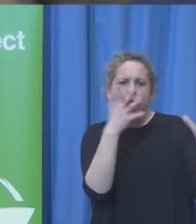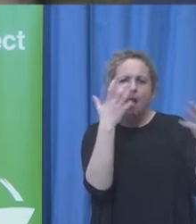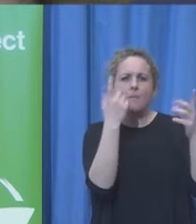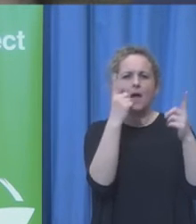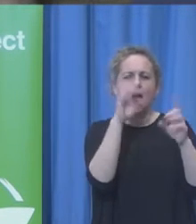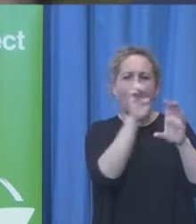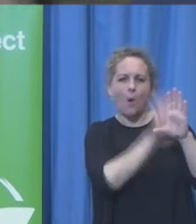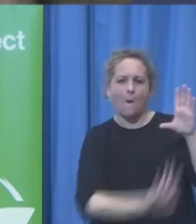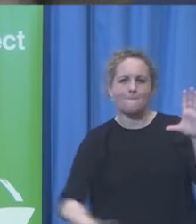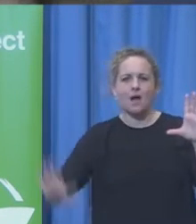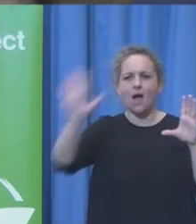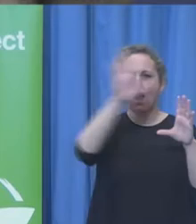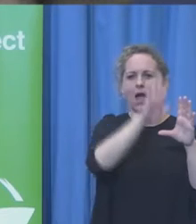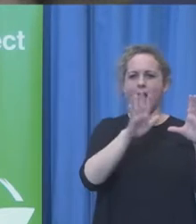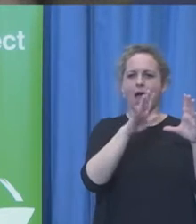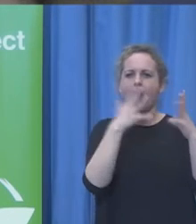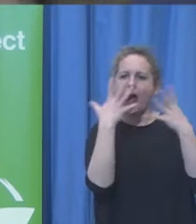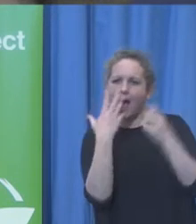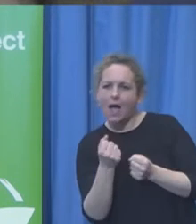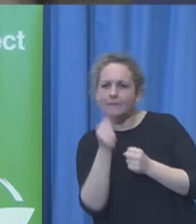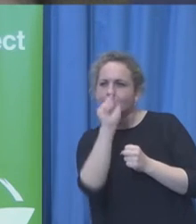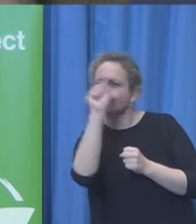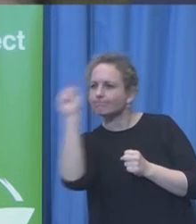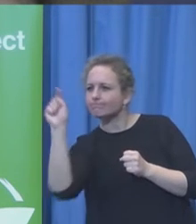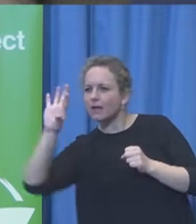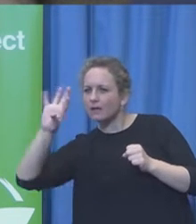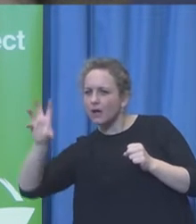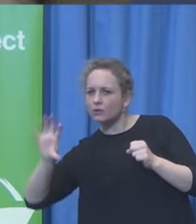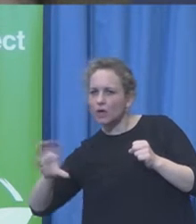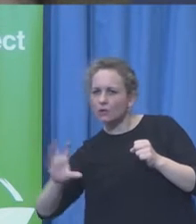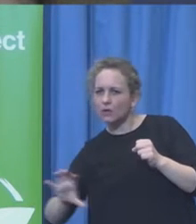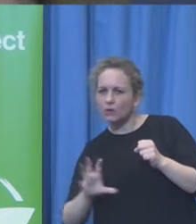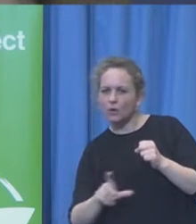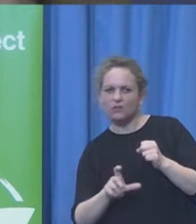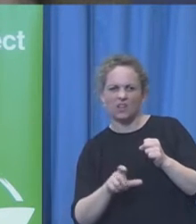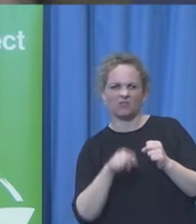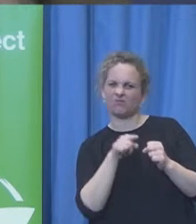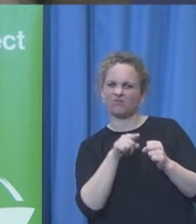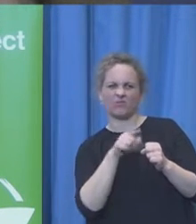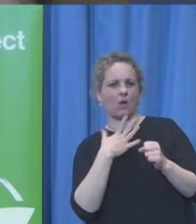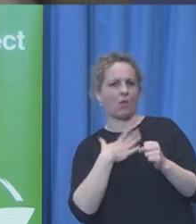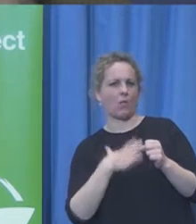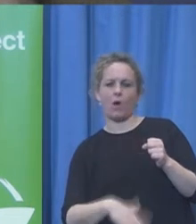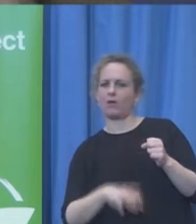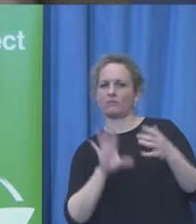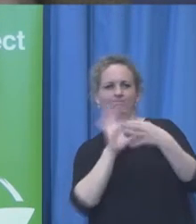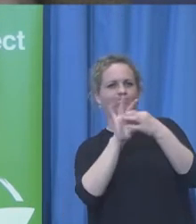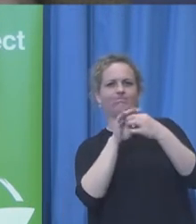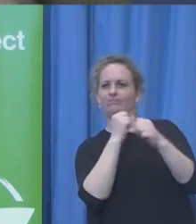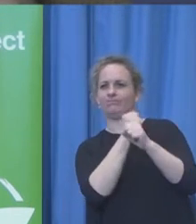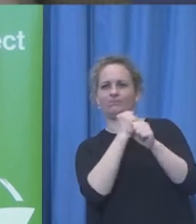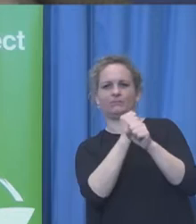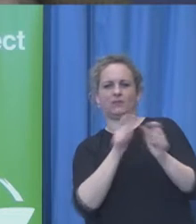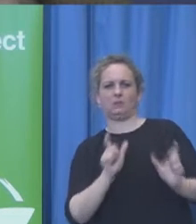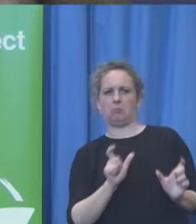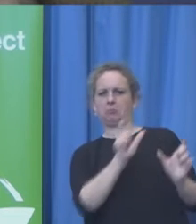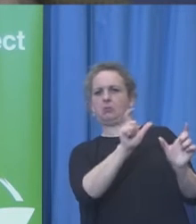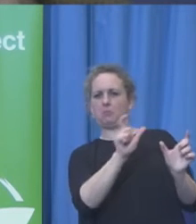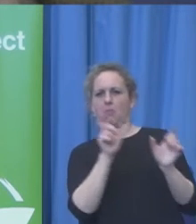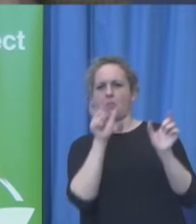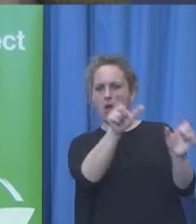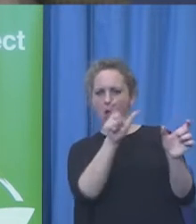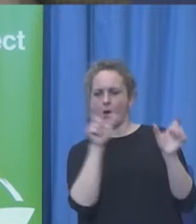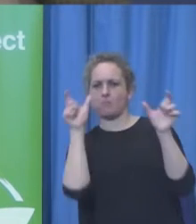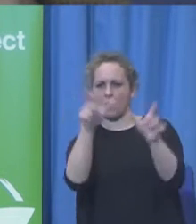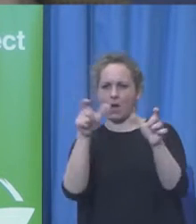EMA is, what can a gathering such as the one we have here in Vienna do to help de-block the